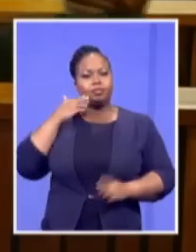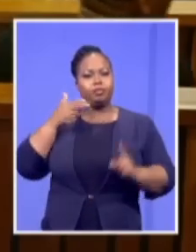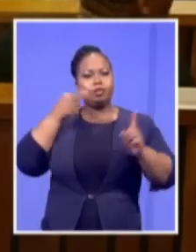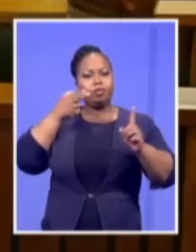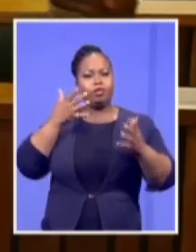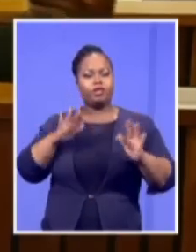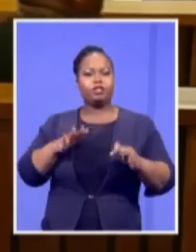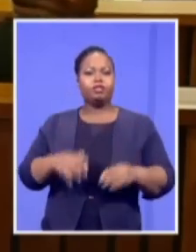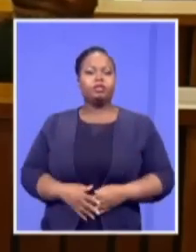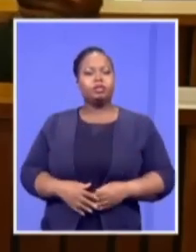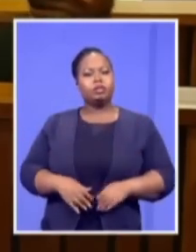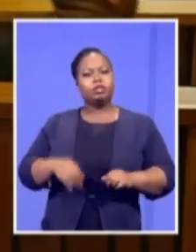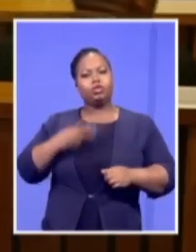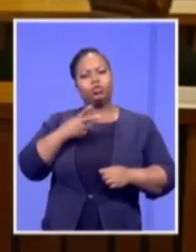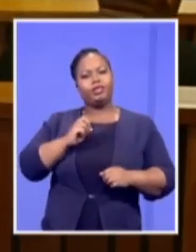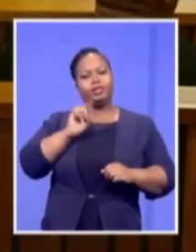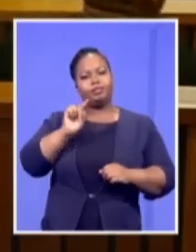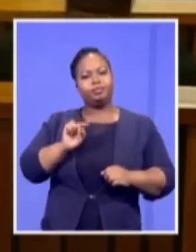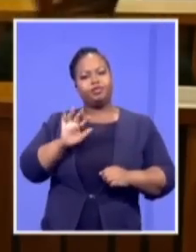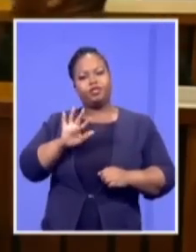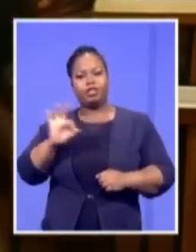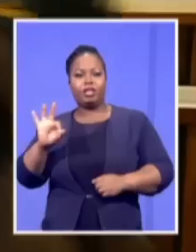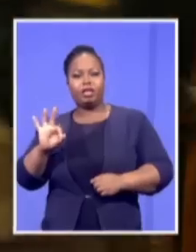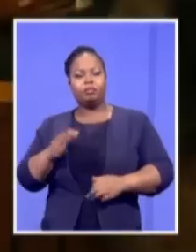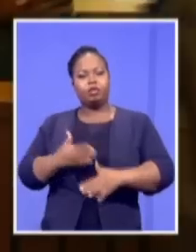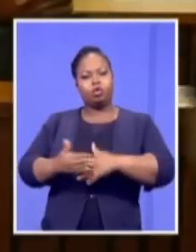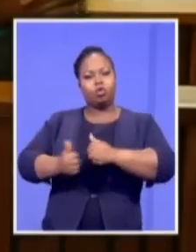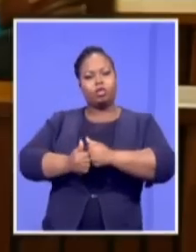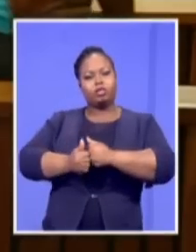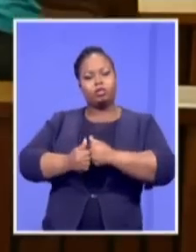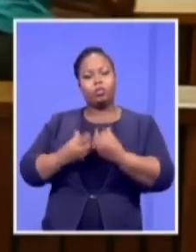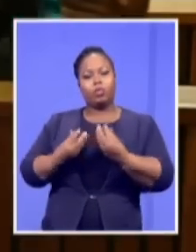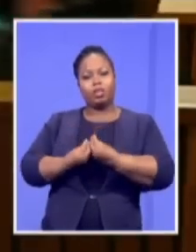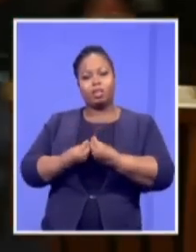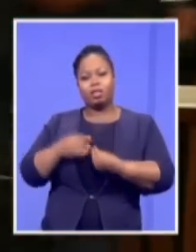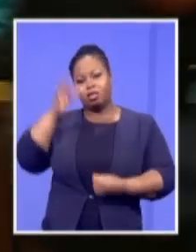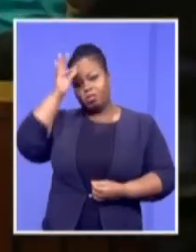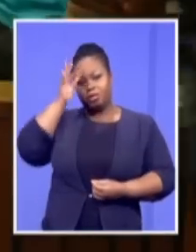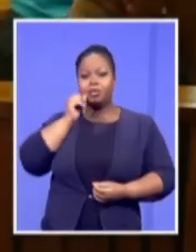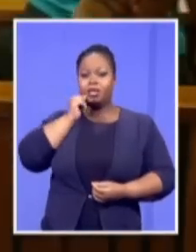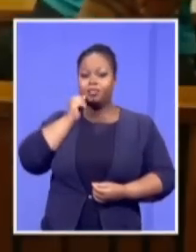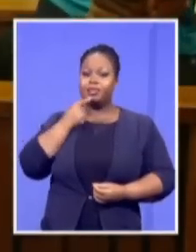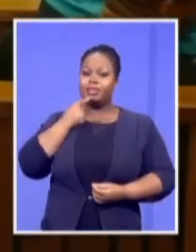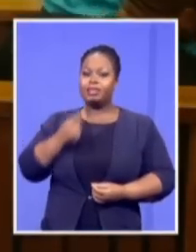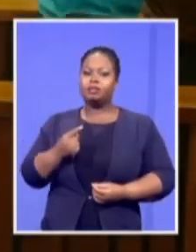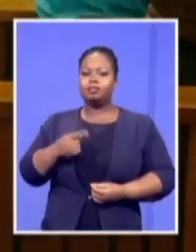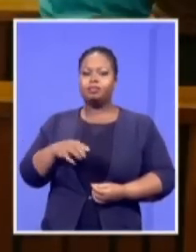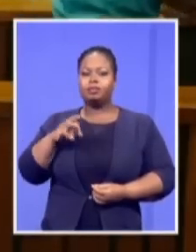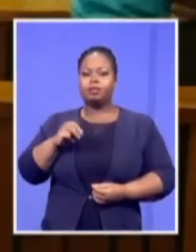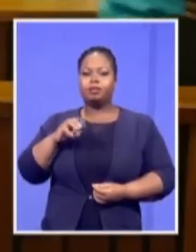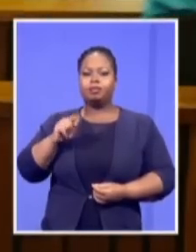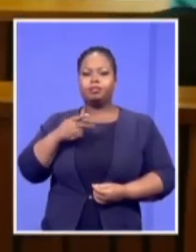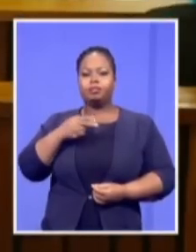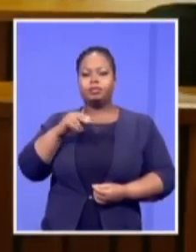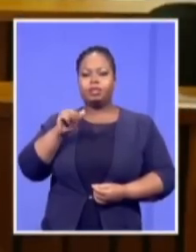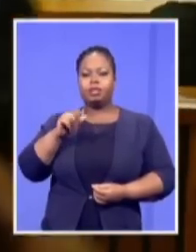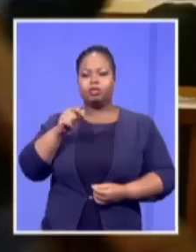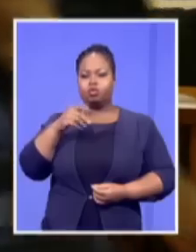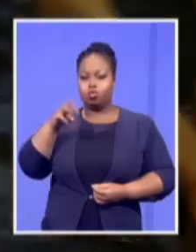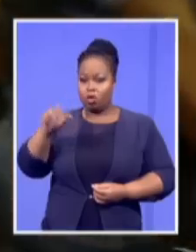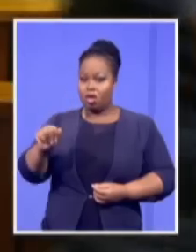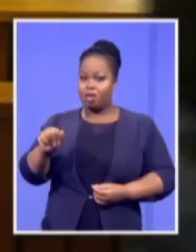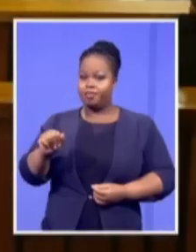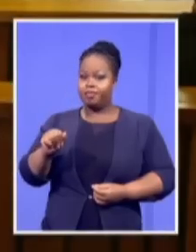He was with his colleague, was a police officer as well, described as Mthethwa. We understand that he